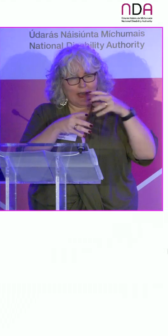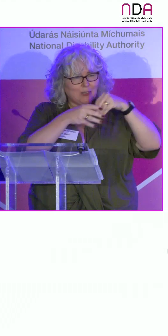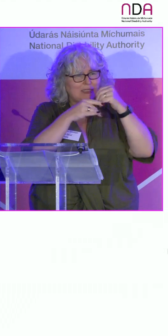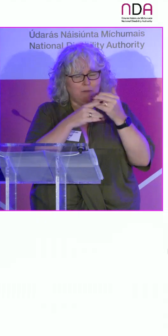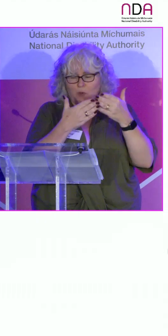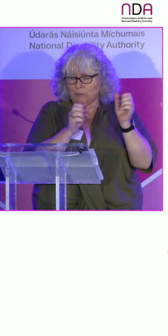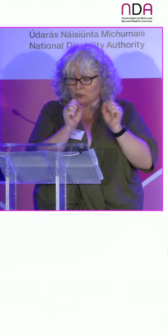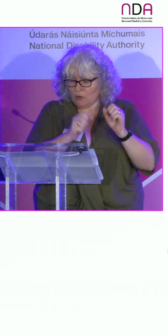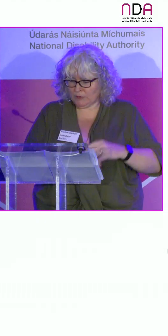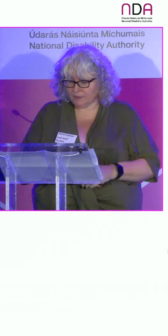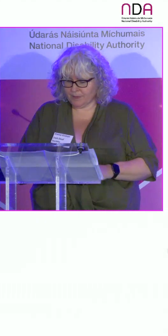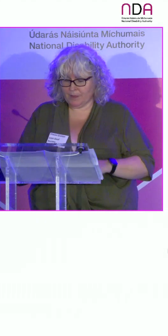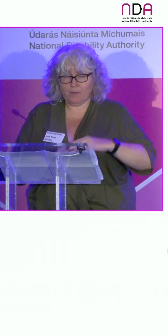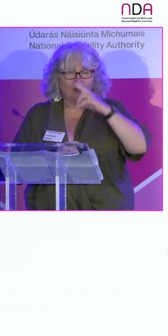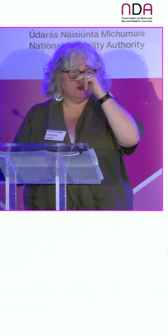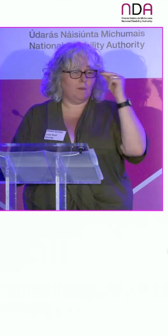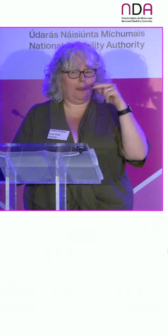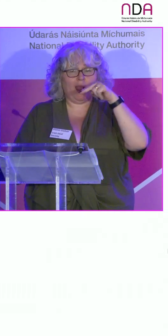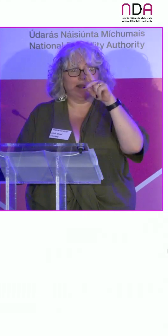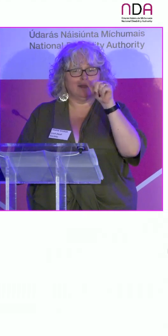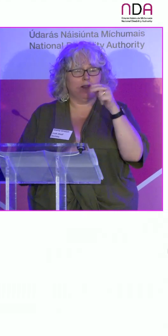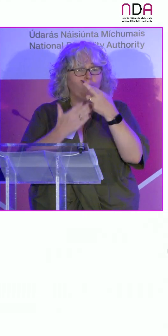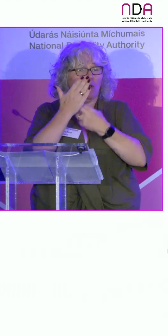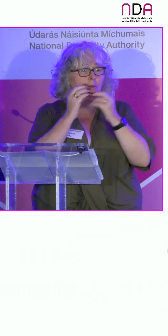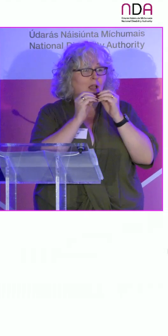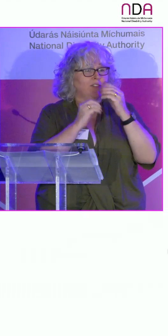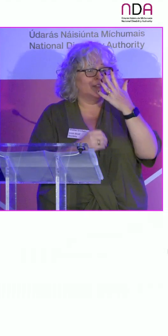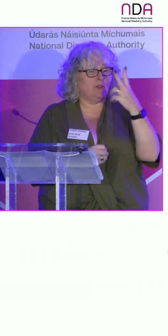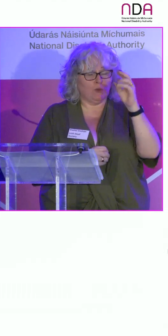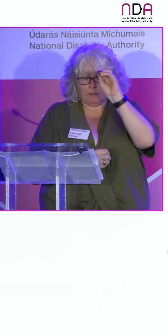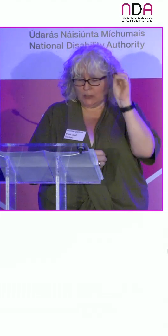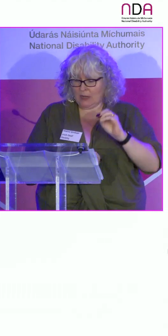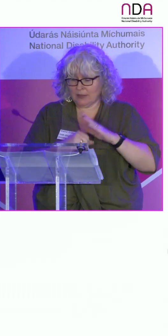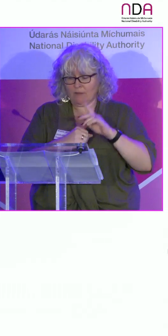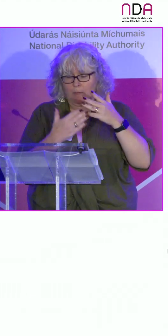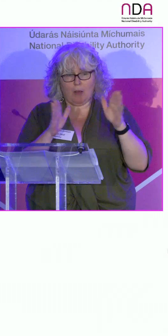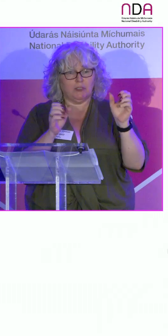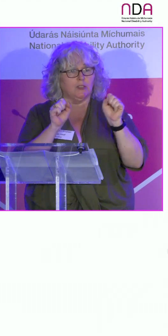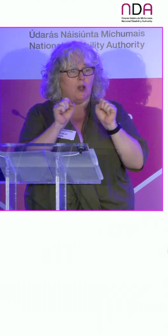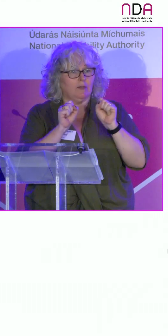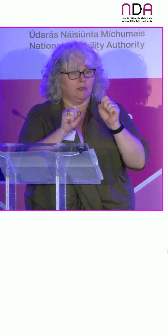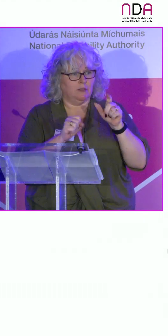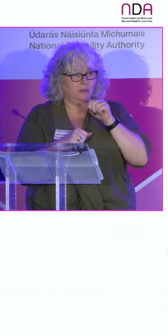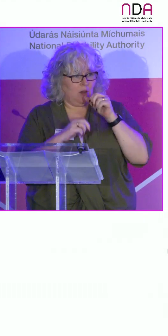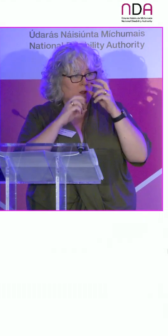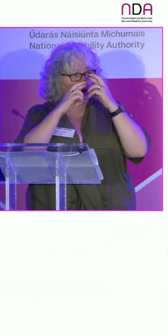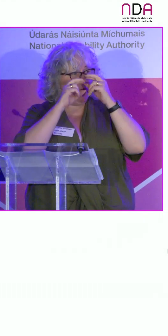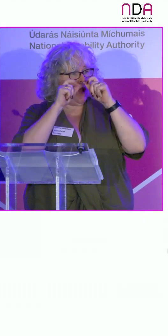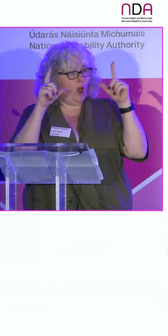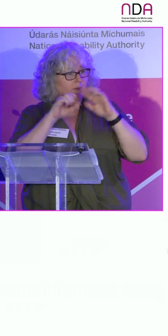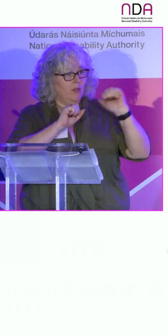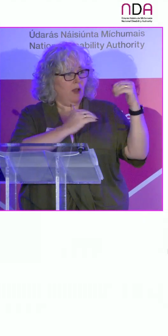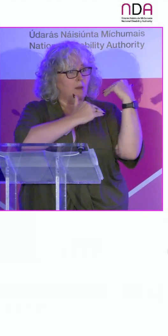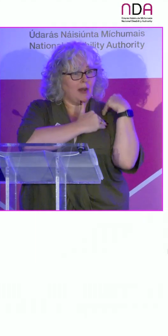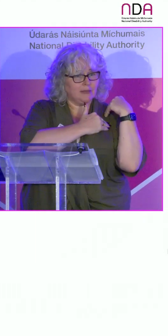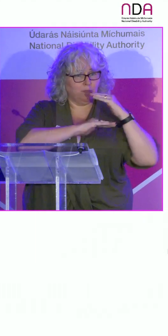access provided and inclusiveness in different services. For example, the NDA report says 52% of public services